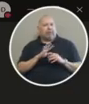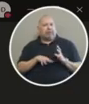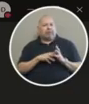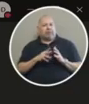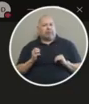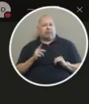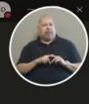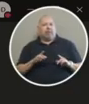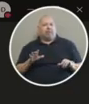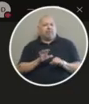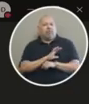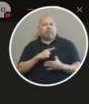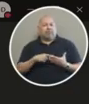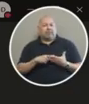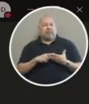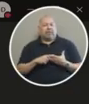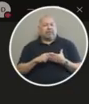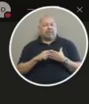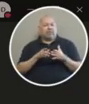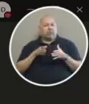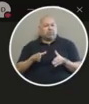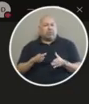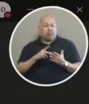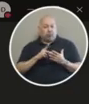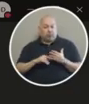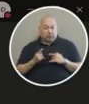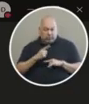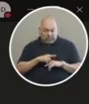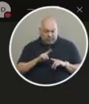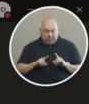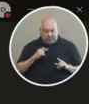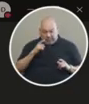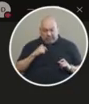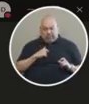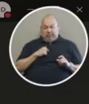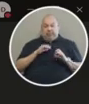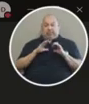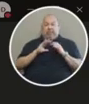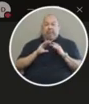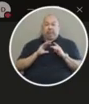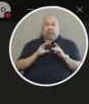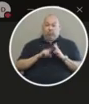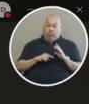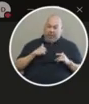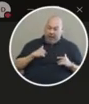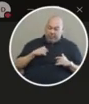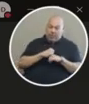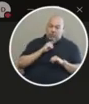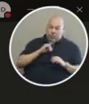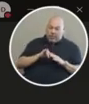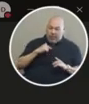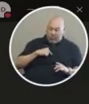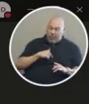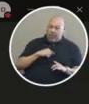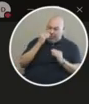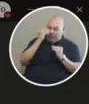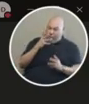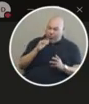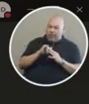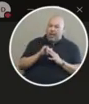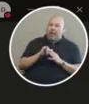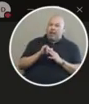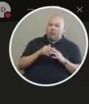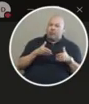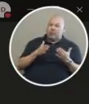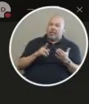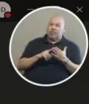bring back a full discussion on streets. It was actually programmed for today, but given the conditions that we're in, we want to make sure that we inform that